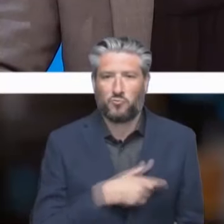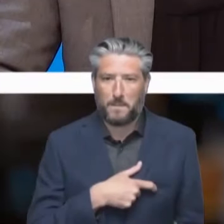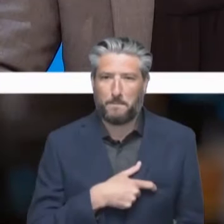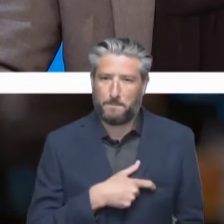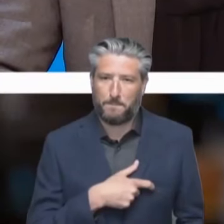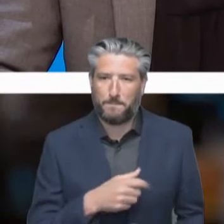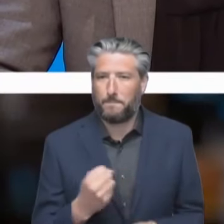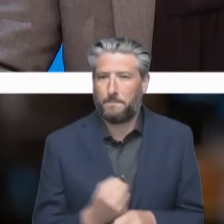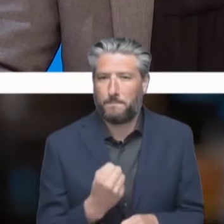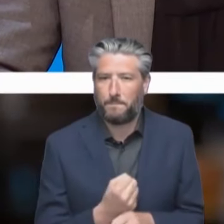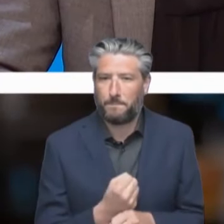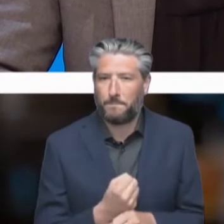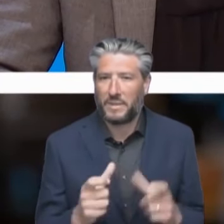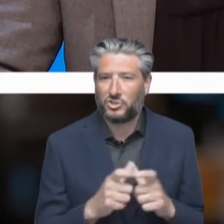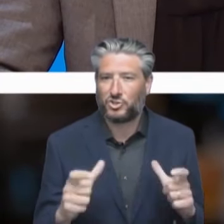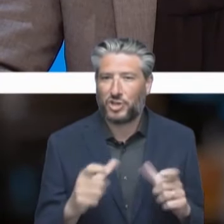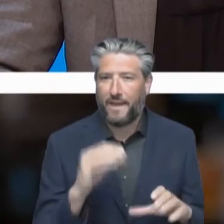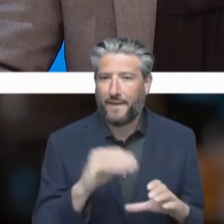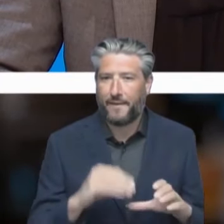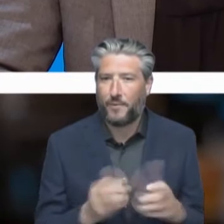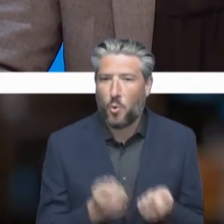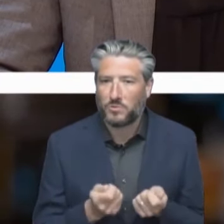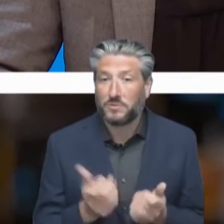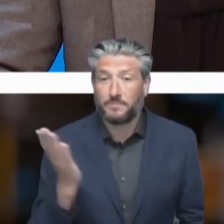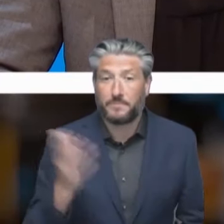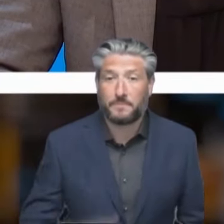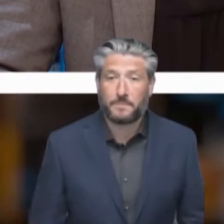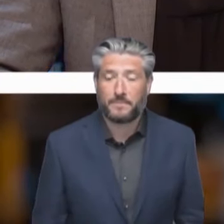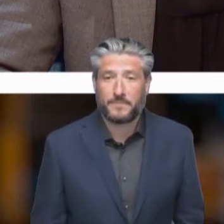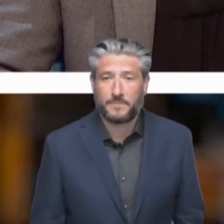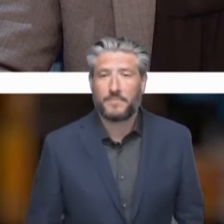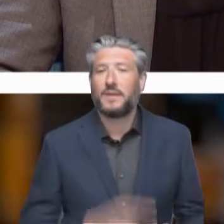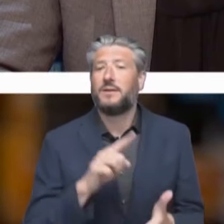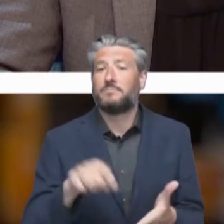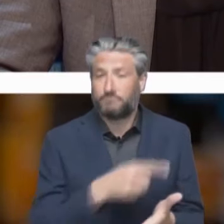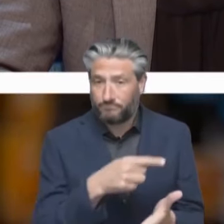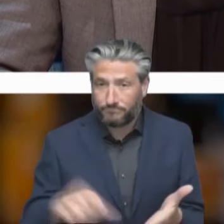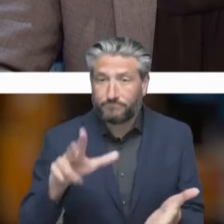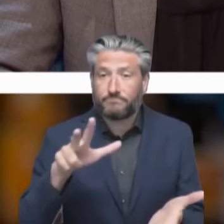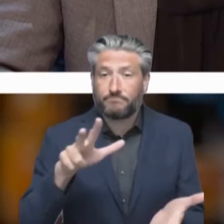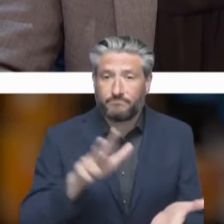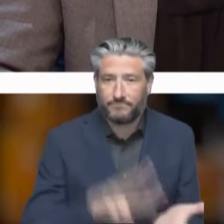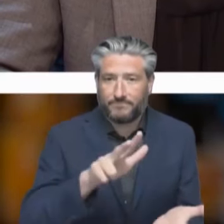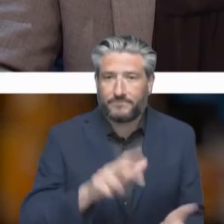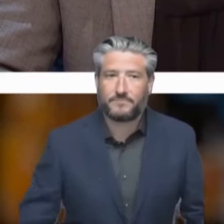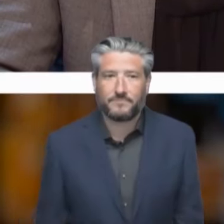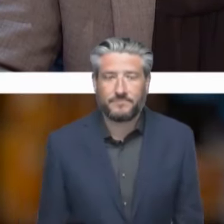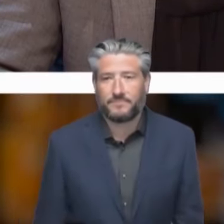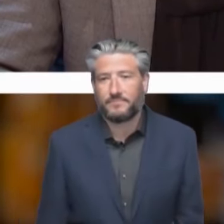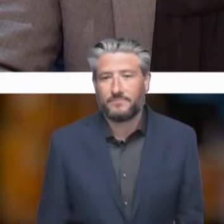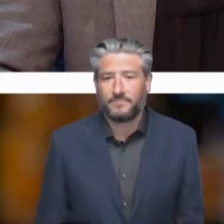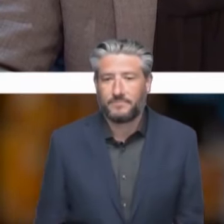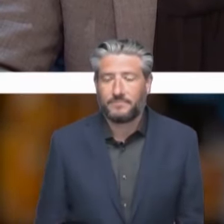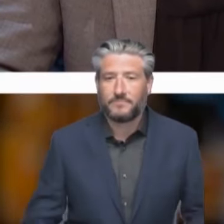The resolution received 90.42% of favorable votes. It is therefore adopted. The